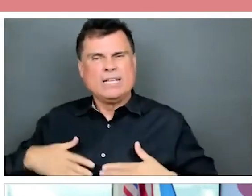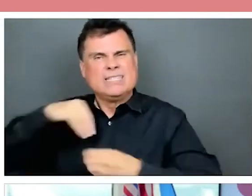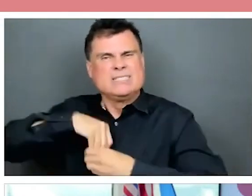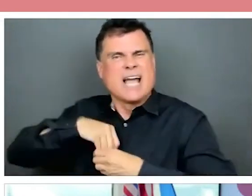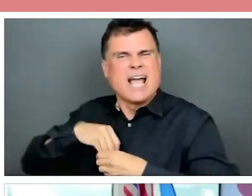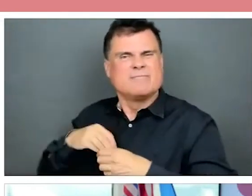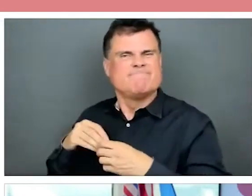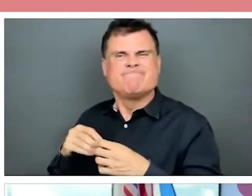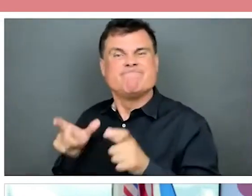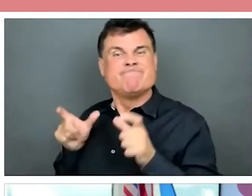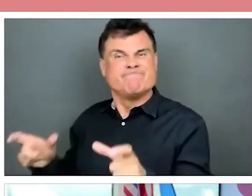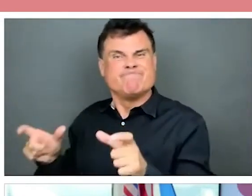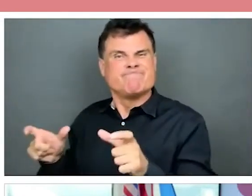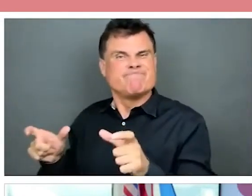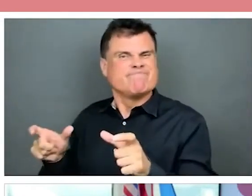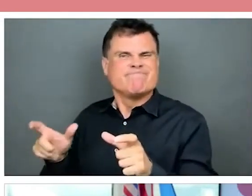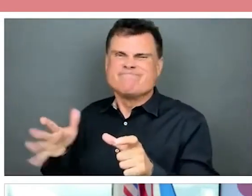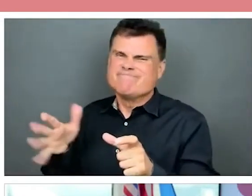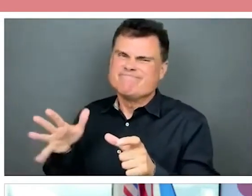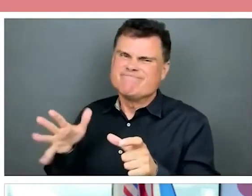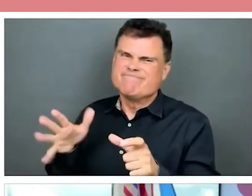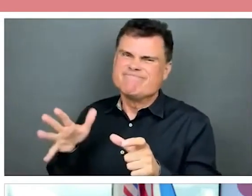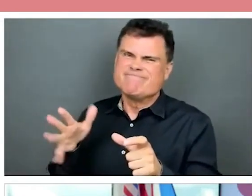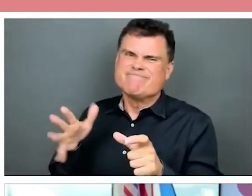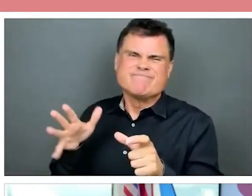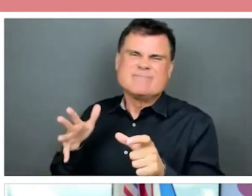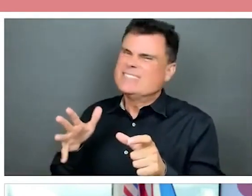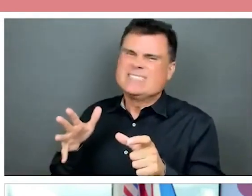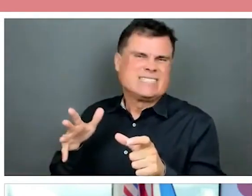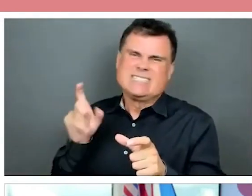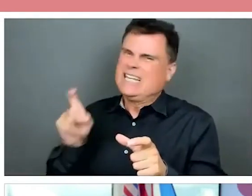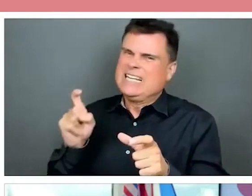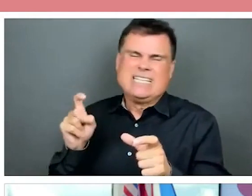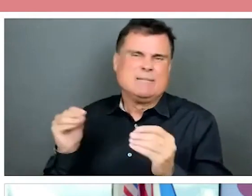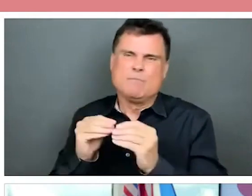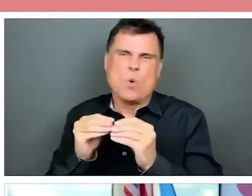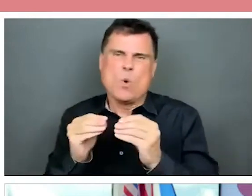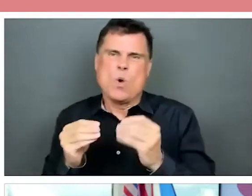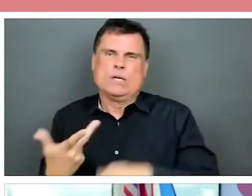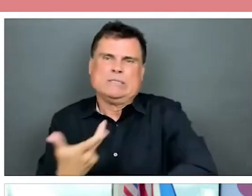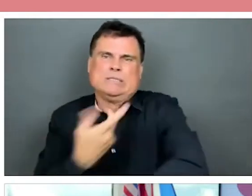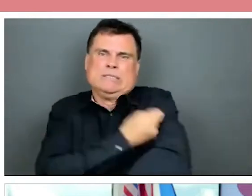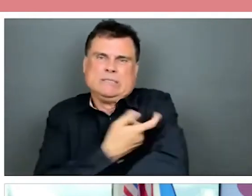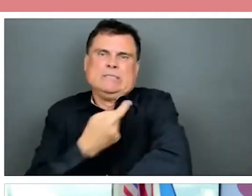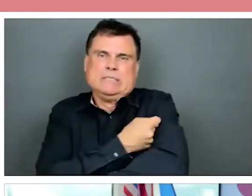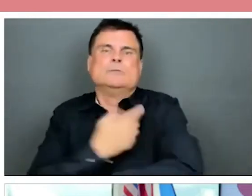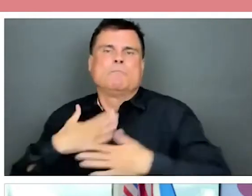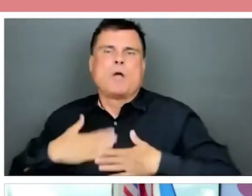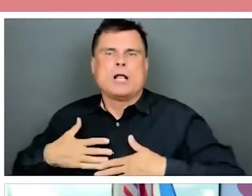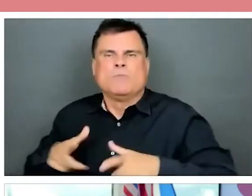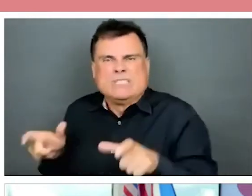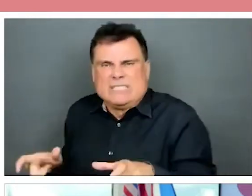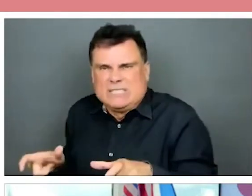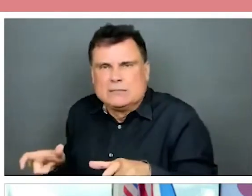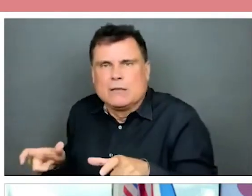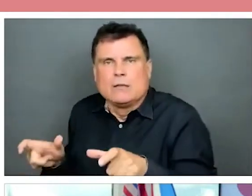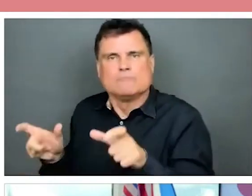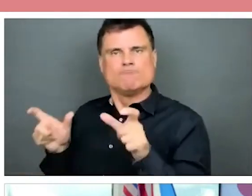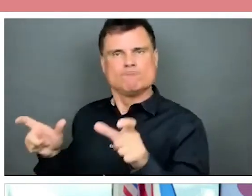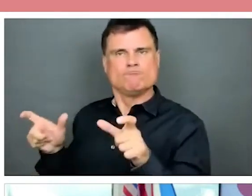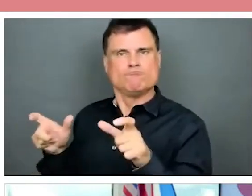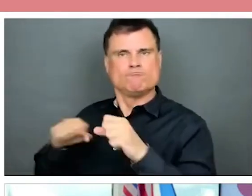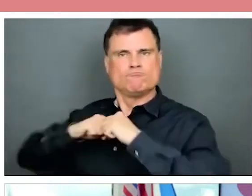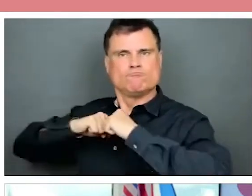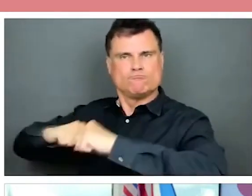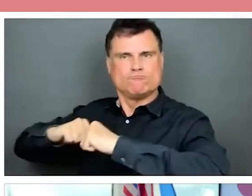They really know they need protection. We know that the risk of COVID and poor outcomes is related